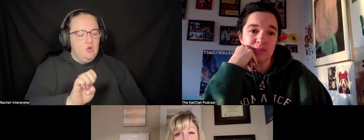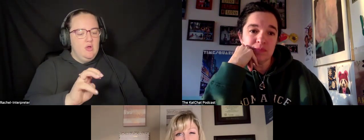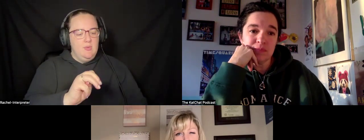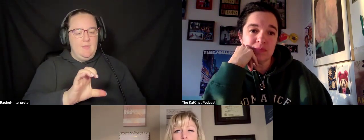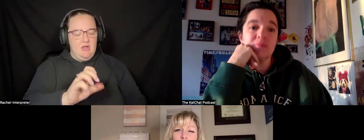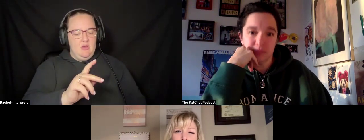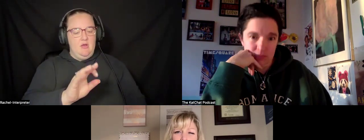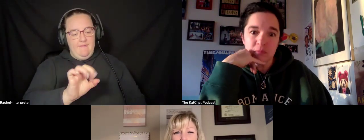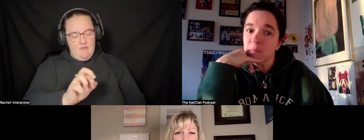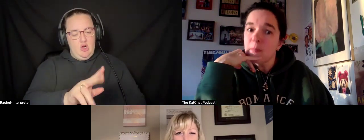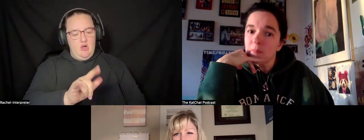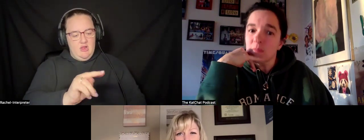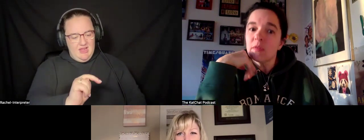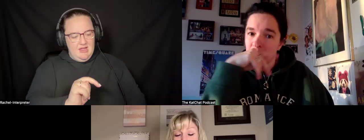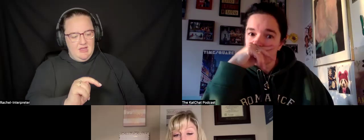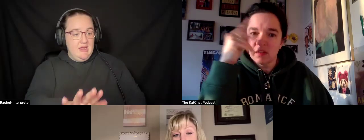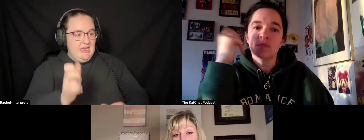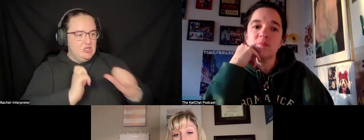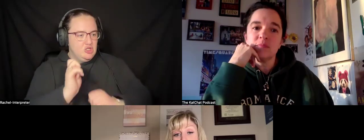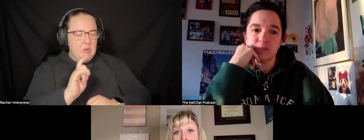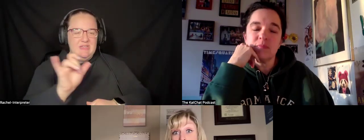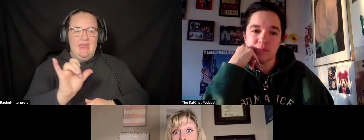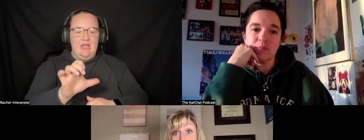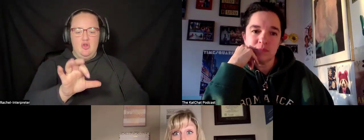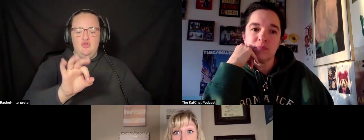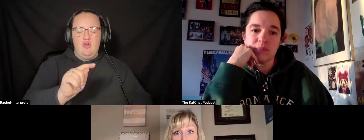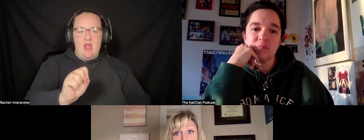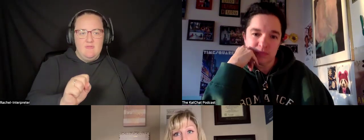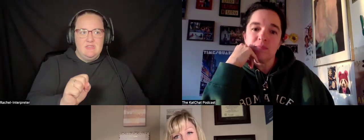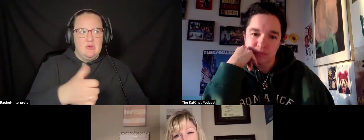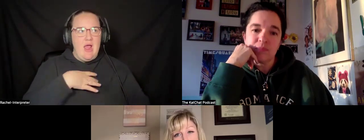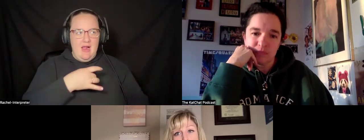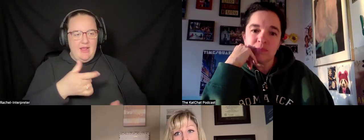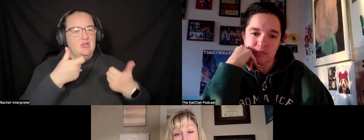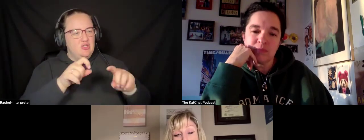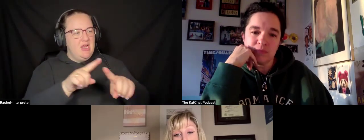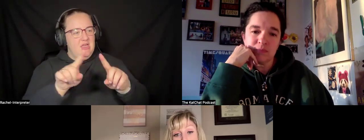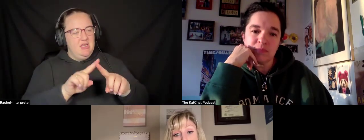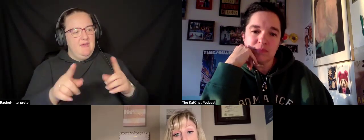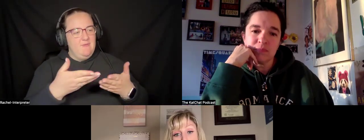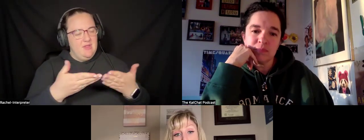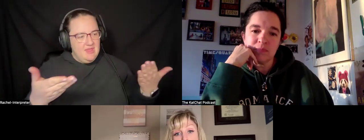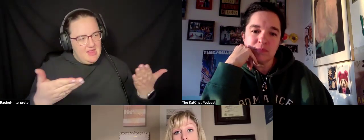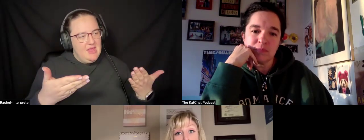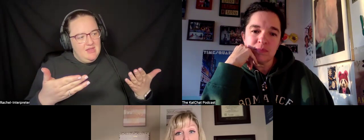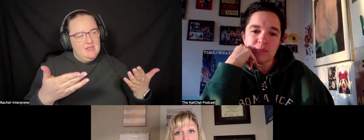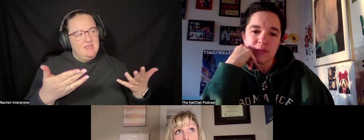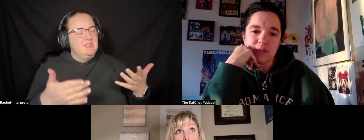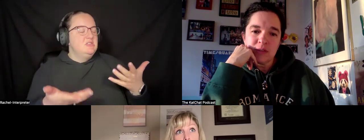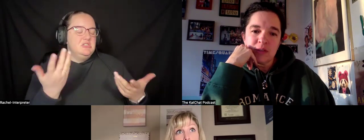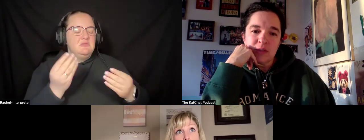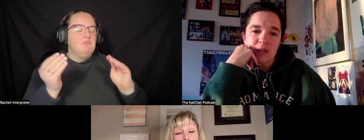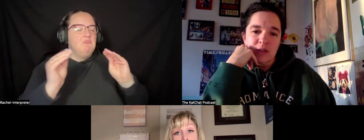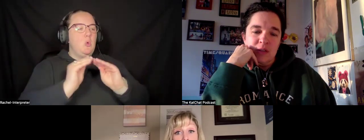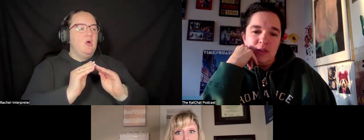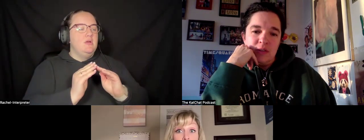like the not renovations, but kind of the crafts and stuff like that. So I like that they're trying different things and that we get a little bit